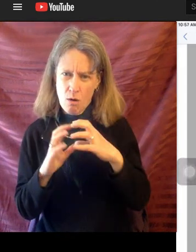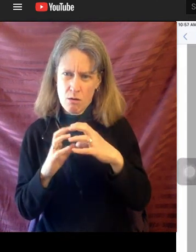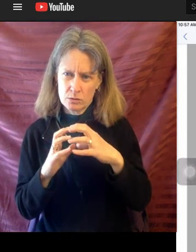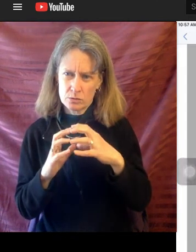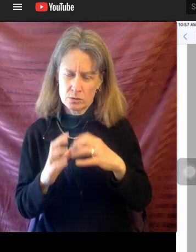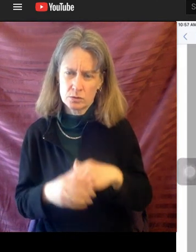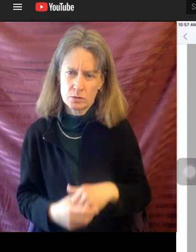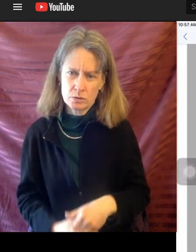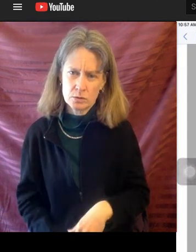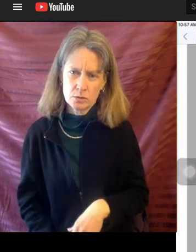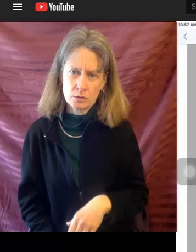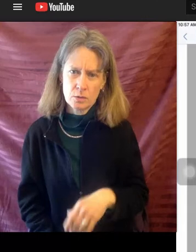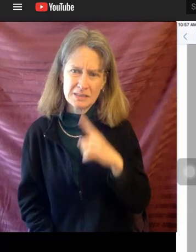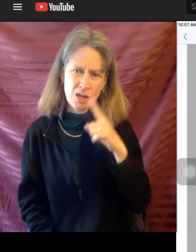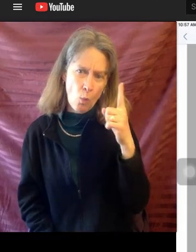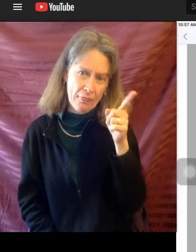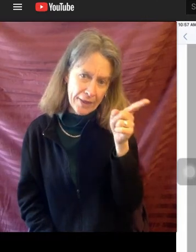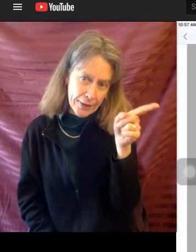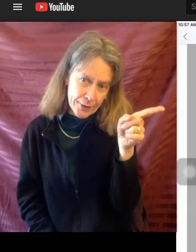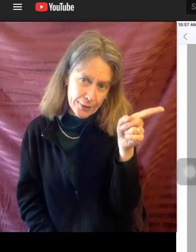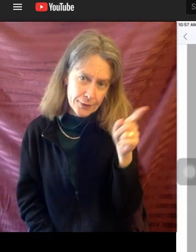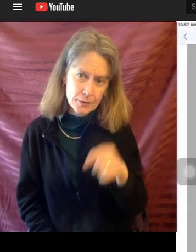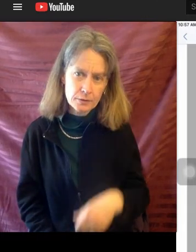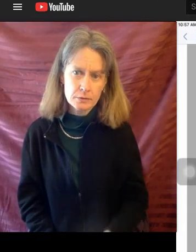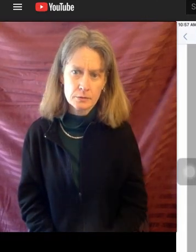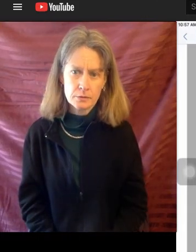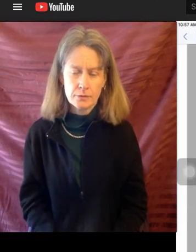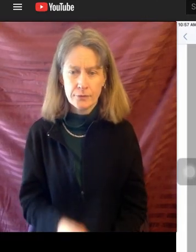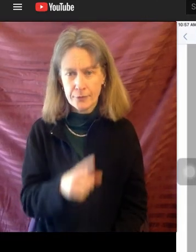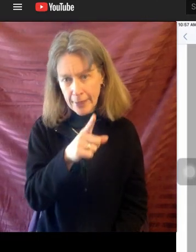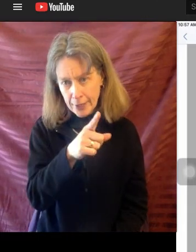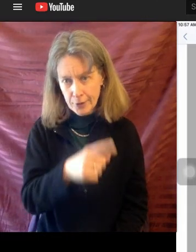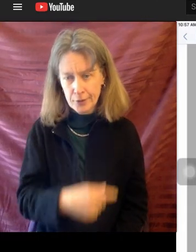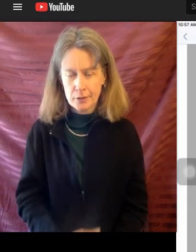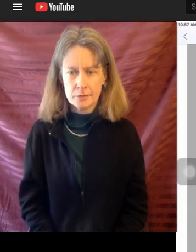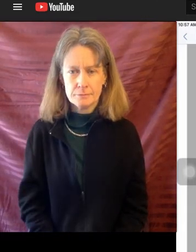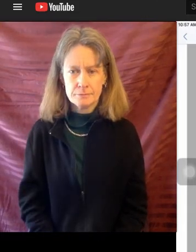So I'm going to say there's a point here, a point here.